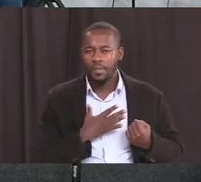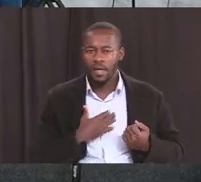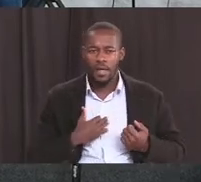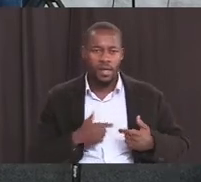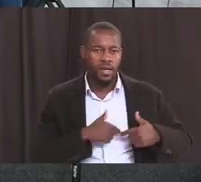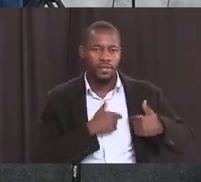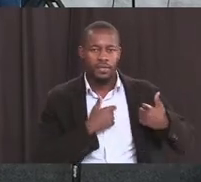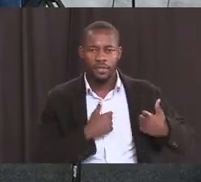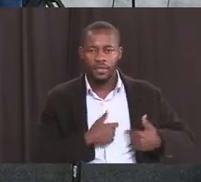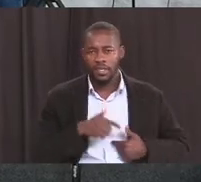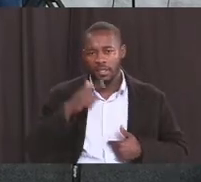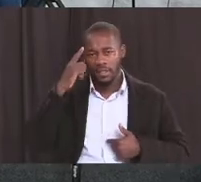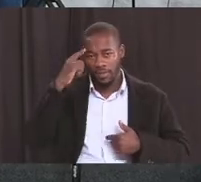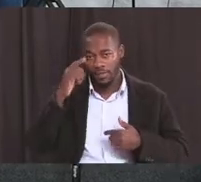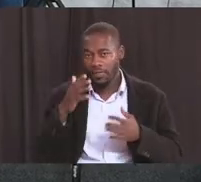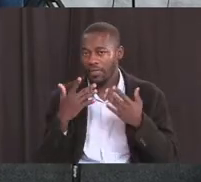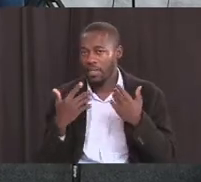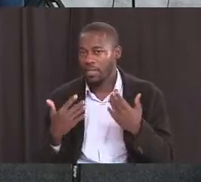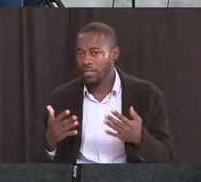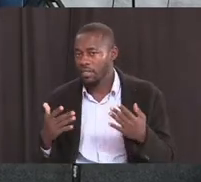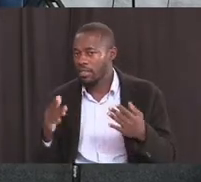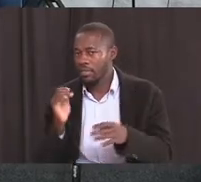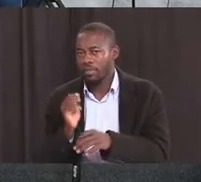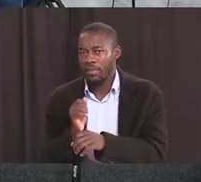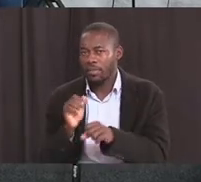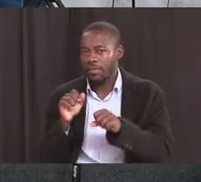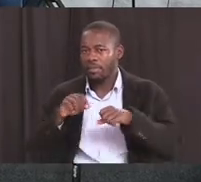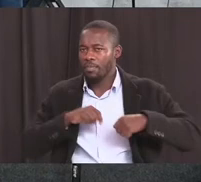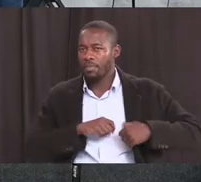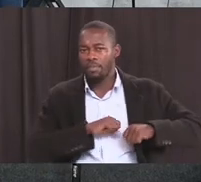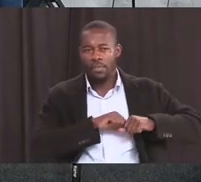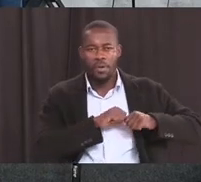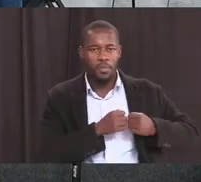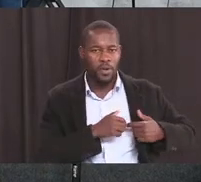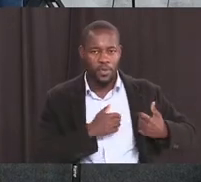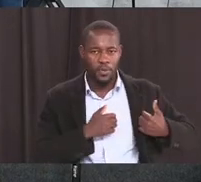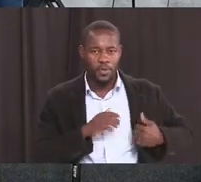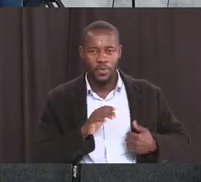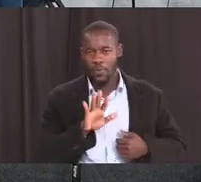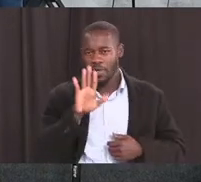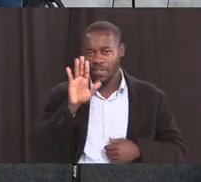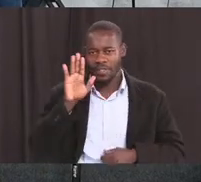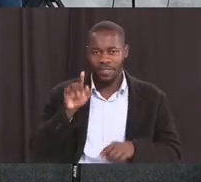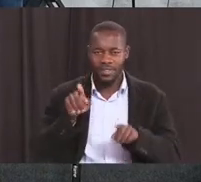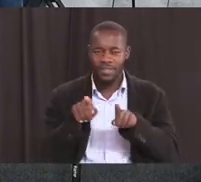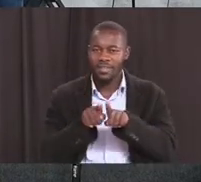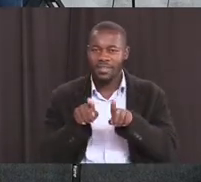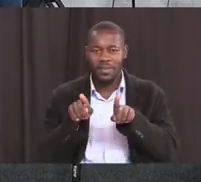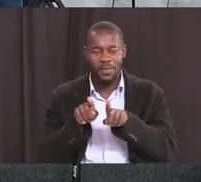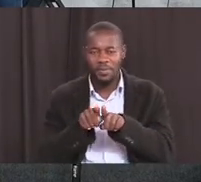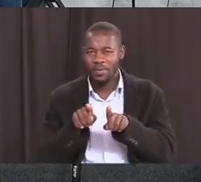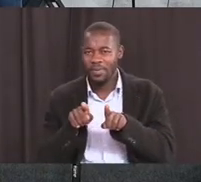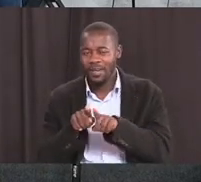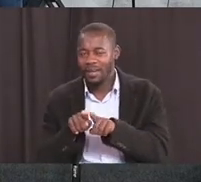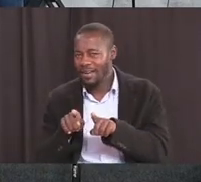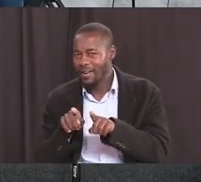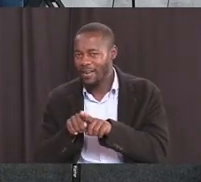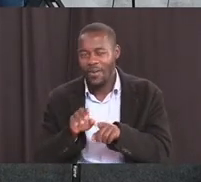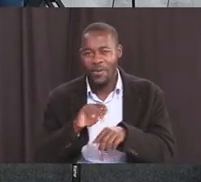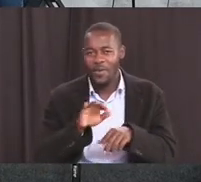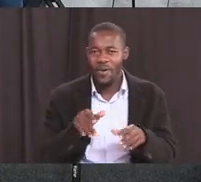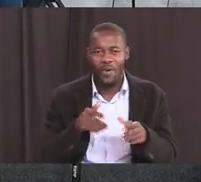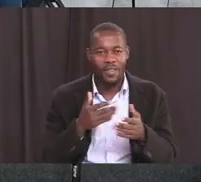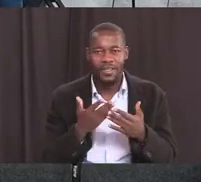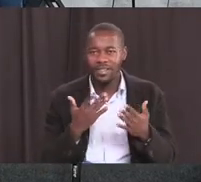Break my heart for what breaks yours. And everything I am for